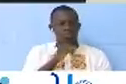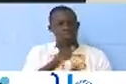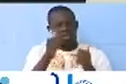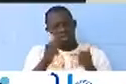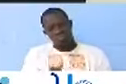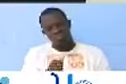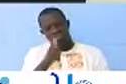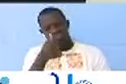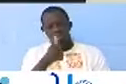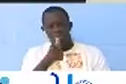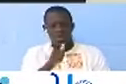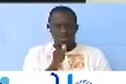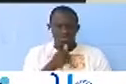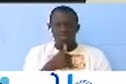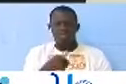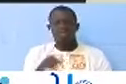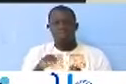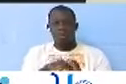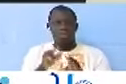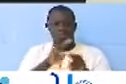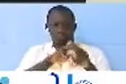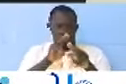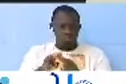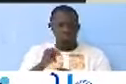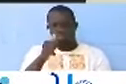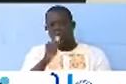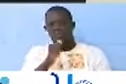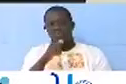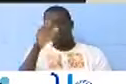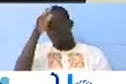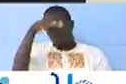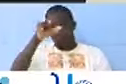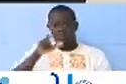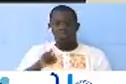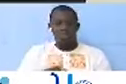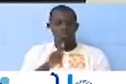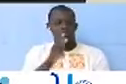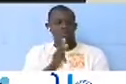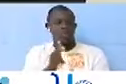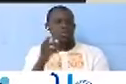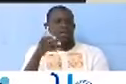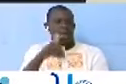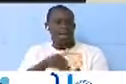Commissioners, members of the audience. We are ready to proceed. The witness is here already.